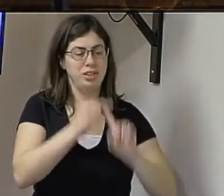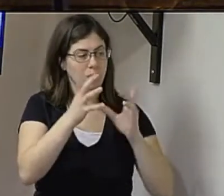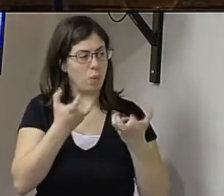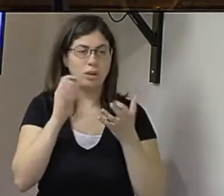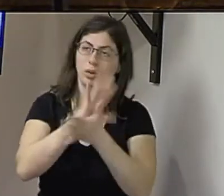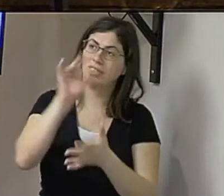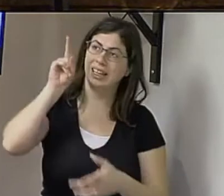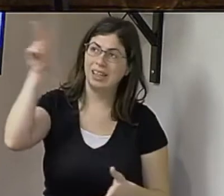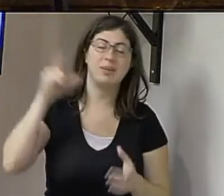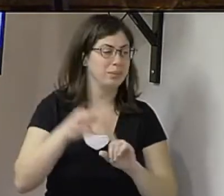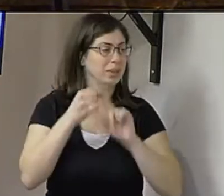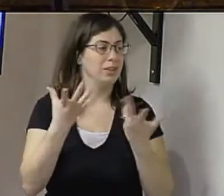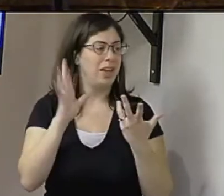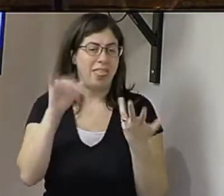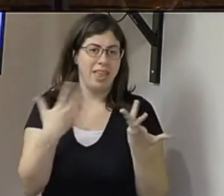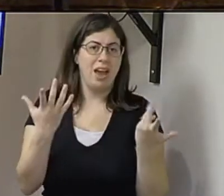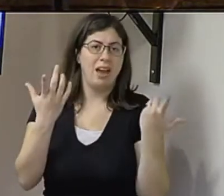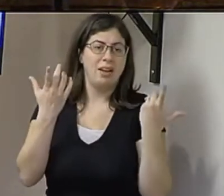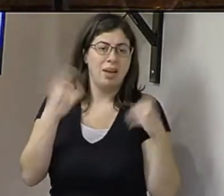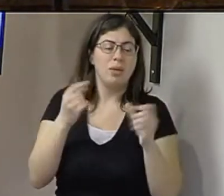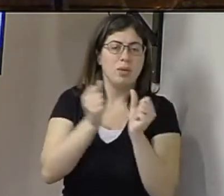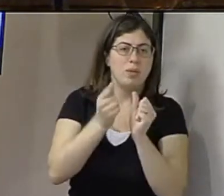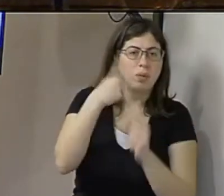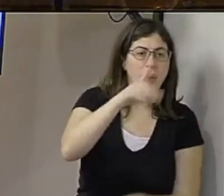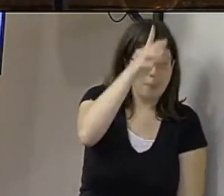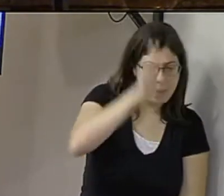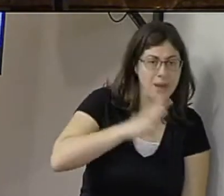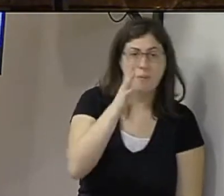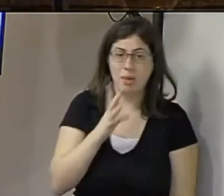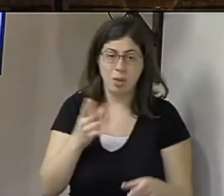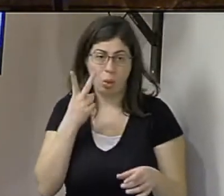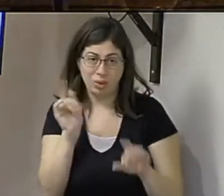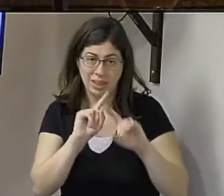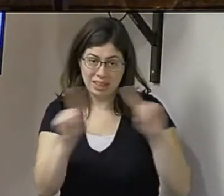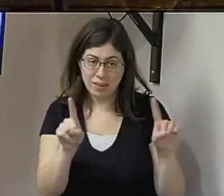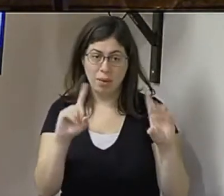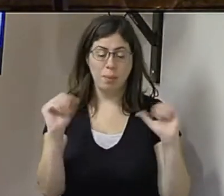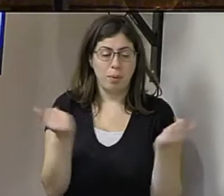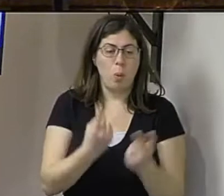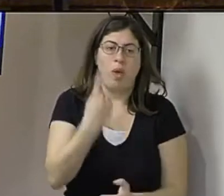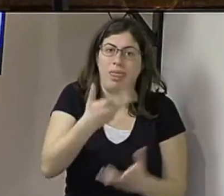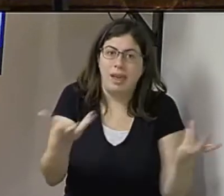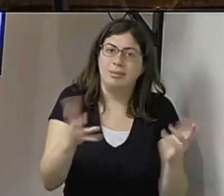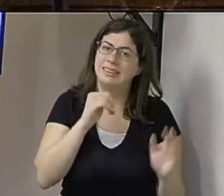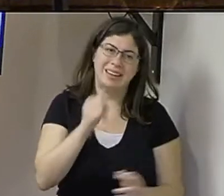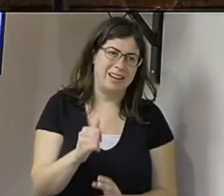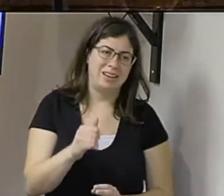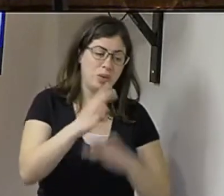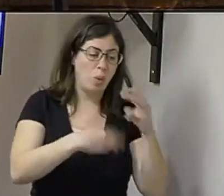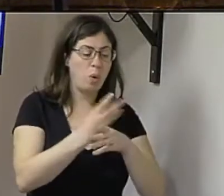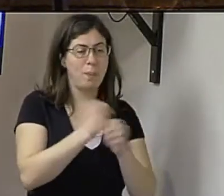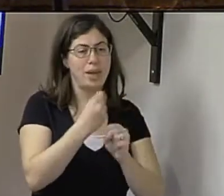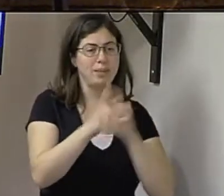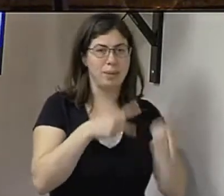right? And that should be carried out as men, as women, in different ways, but it's not all a one-note thing, right? It's the world that makes